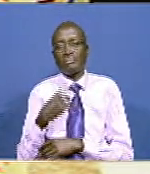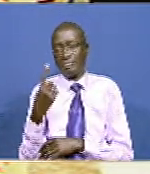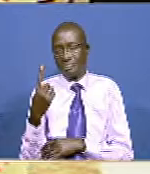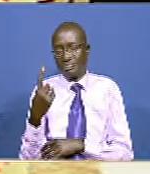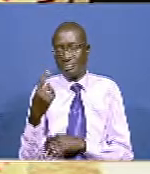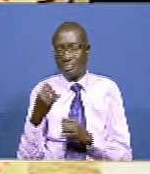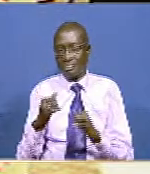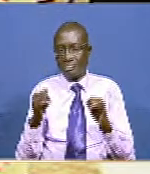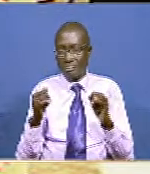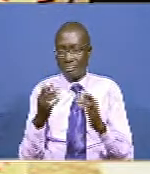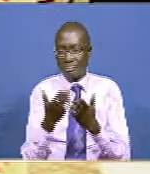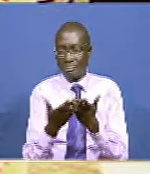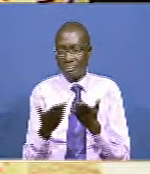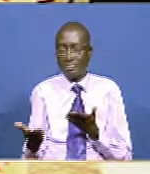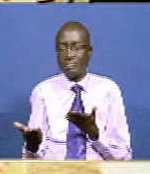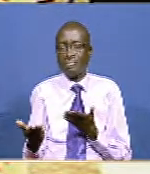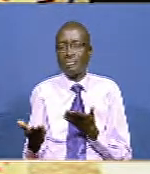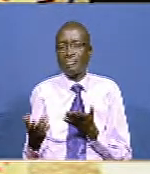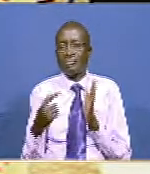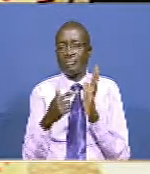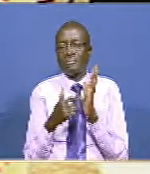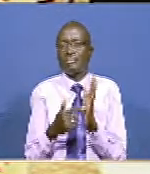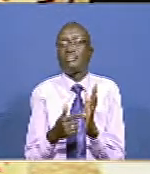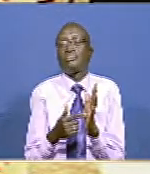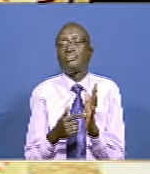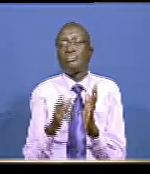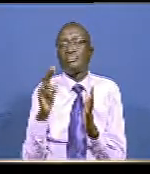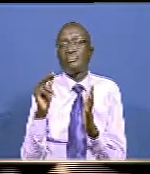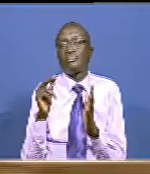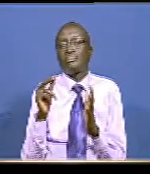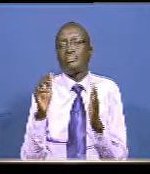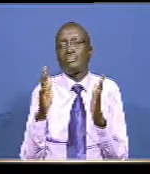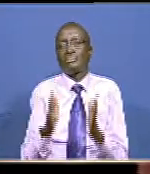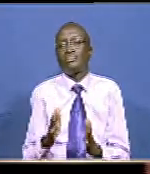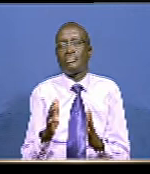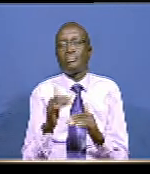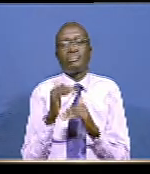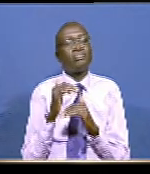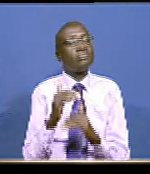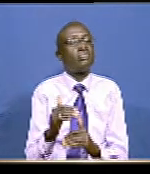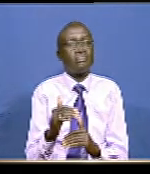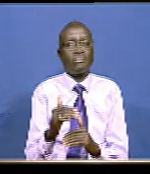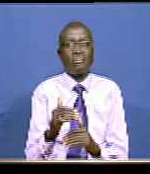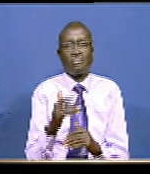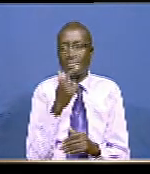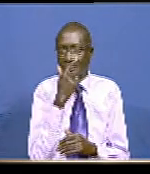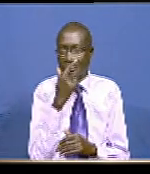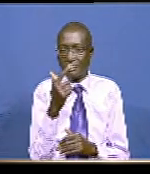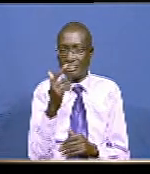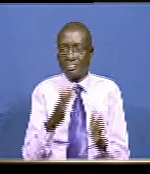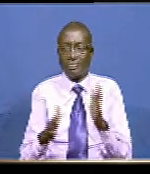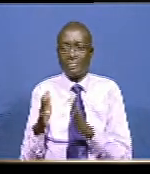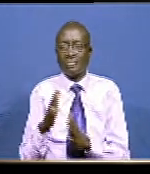trying something exactly. To just show that no human is limited. No human is limited. Can I just prepare you in the